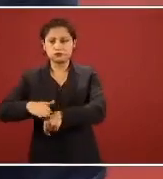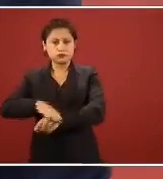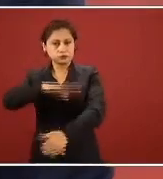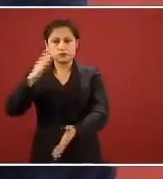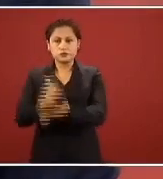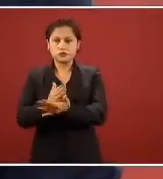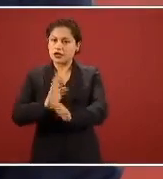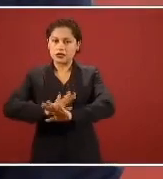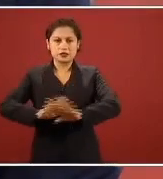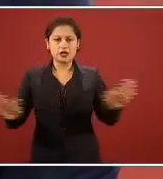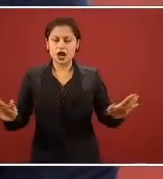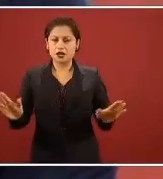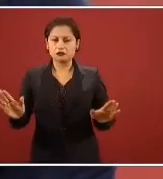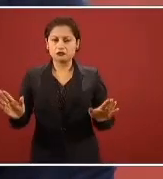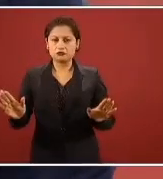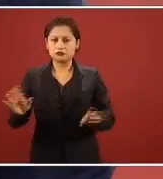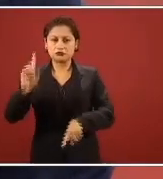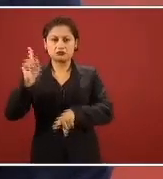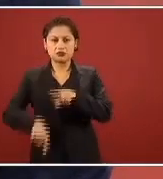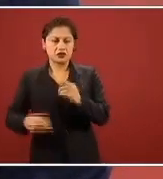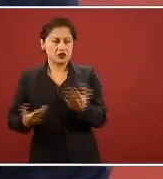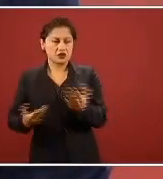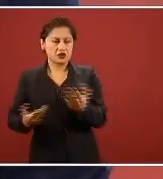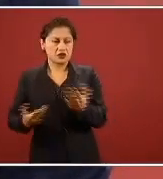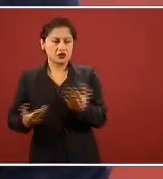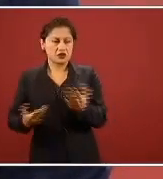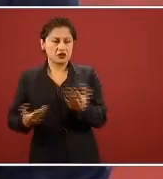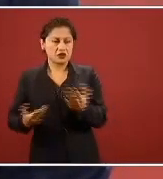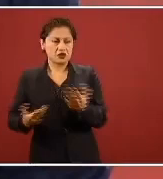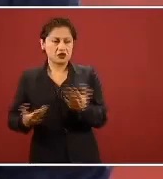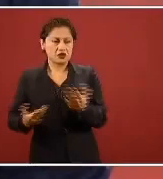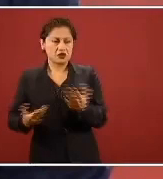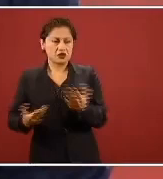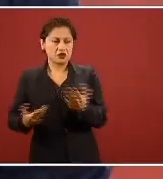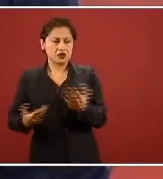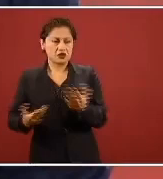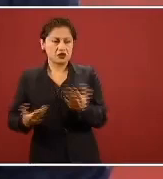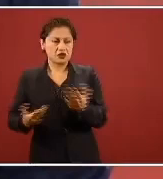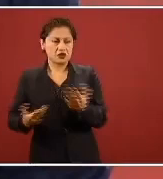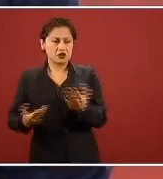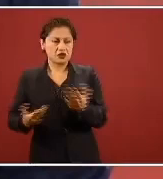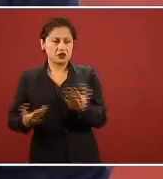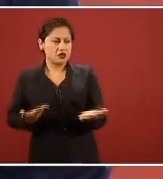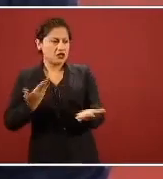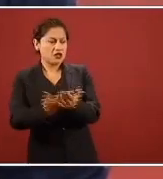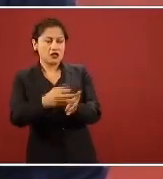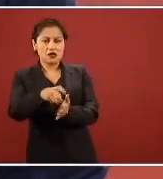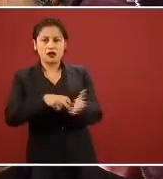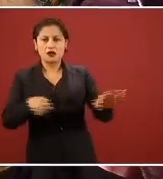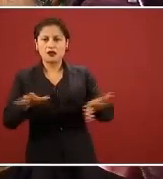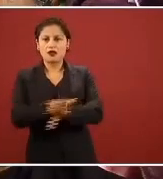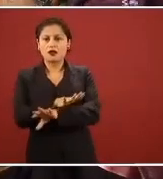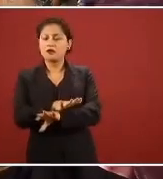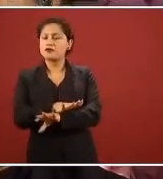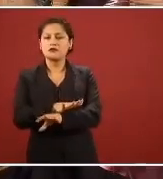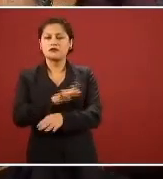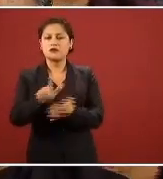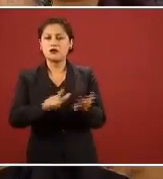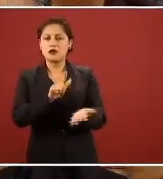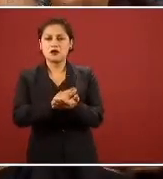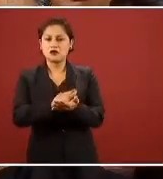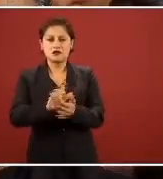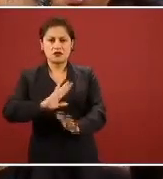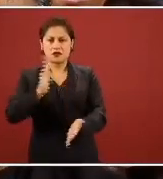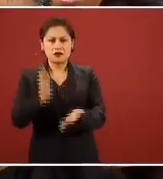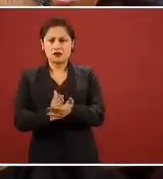La posibilidad de hacer esa reforma. The possibility of doing that reform. Entonces no tengo ningún